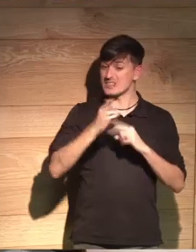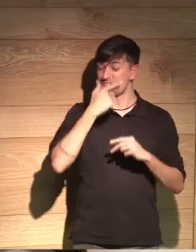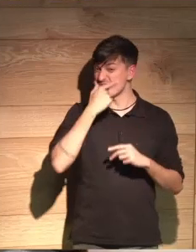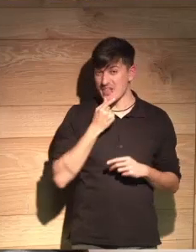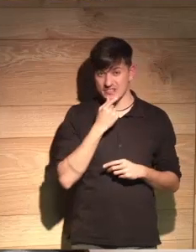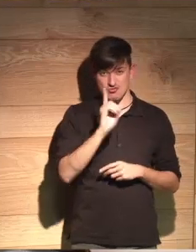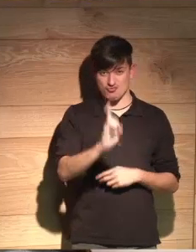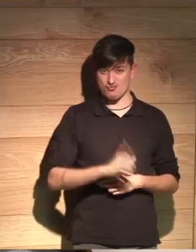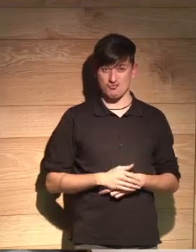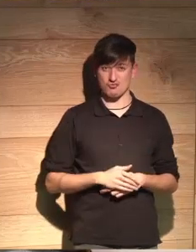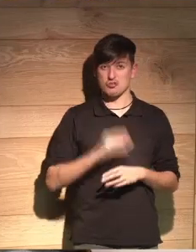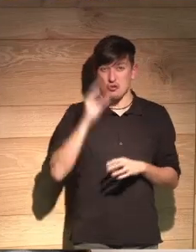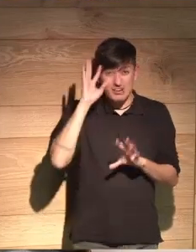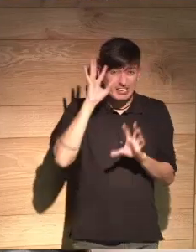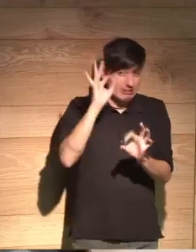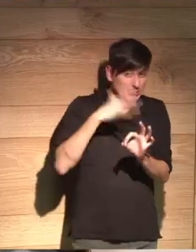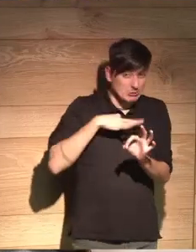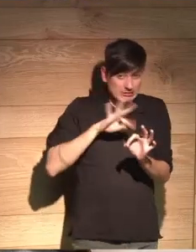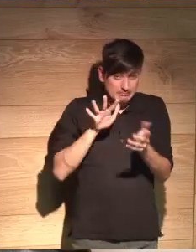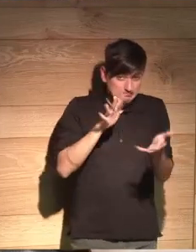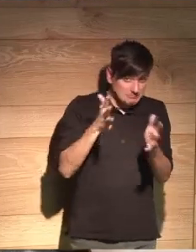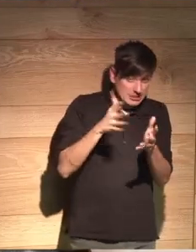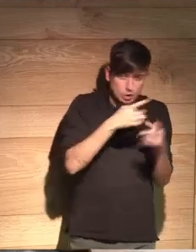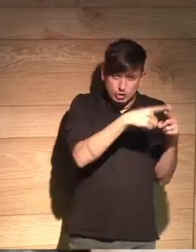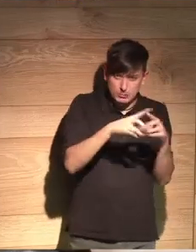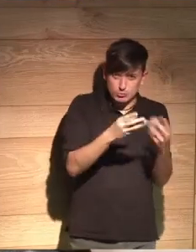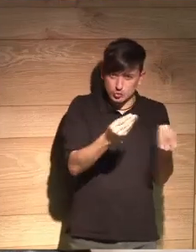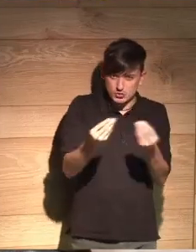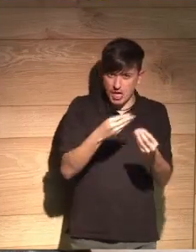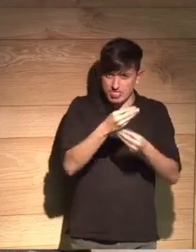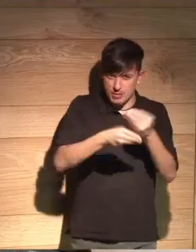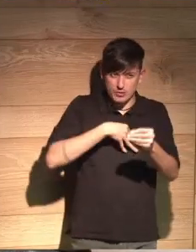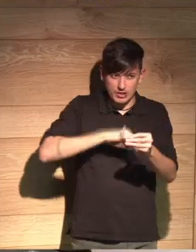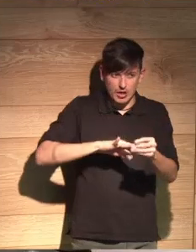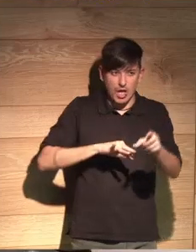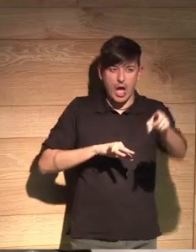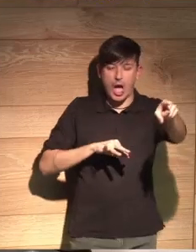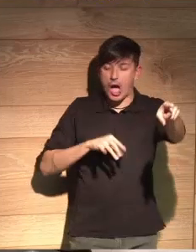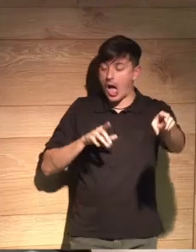the answer is not easy. But I think that we can do a lot of things.